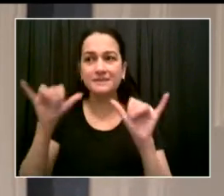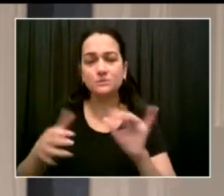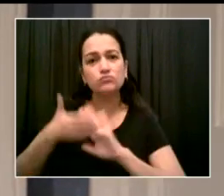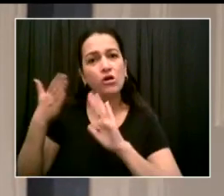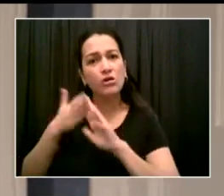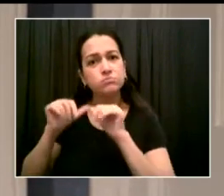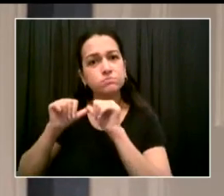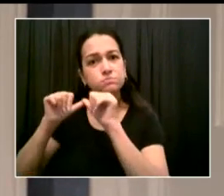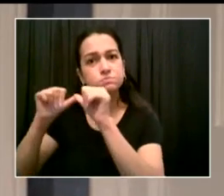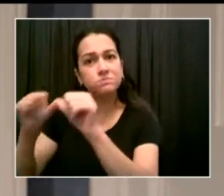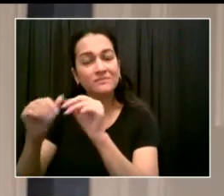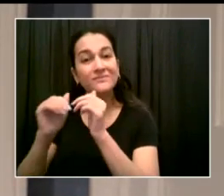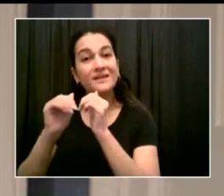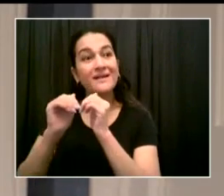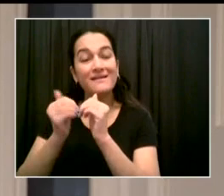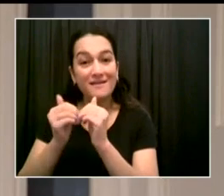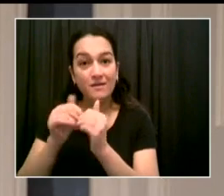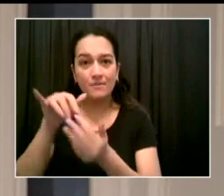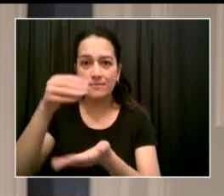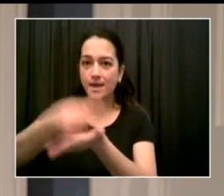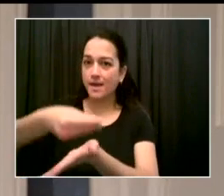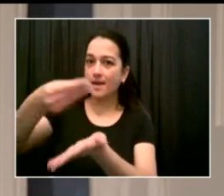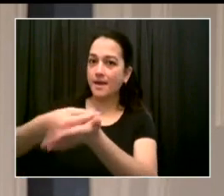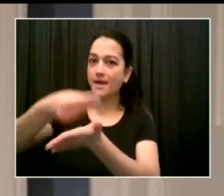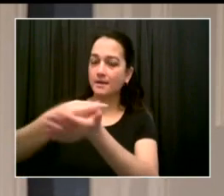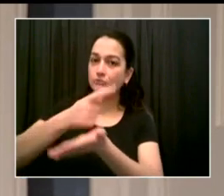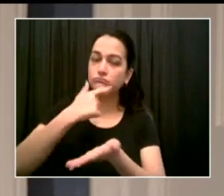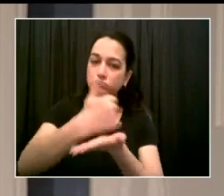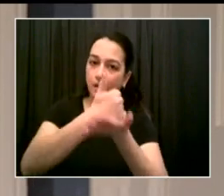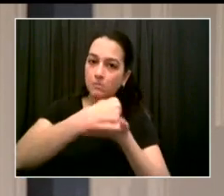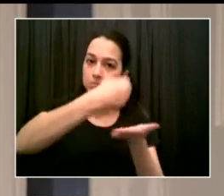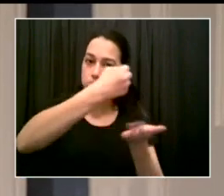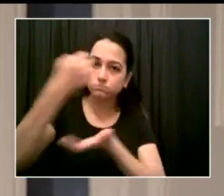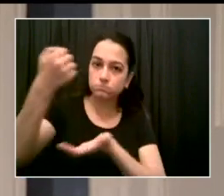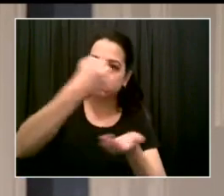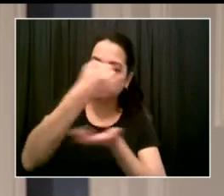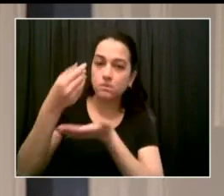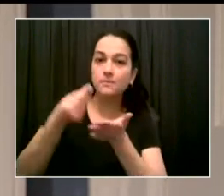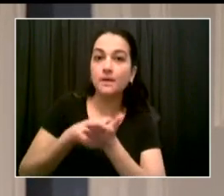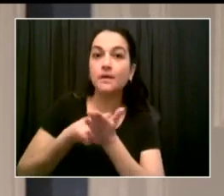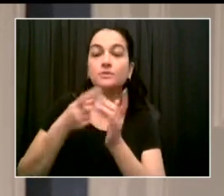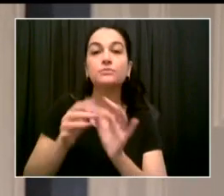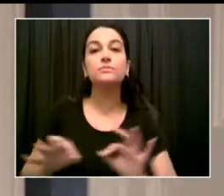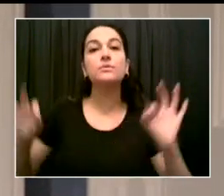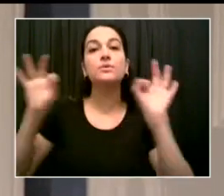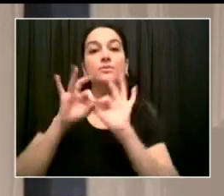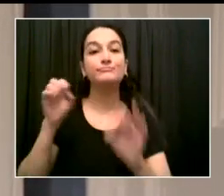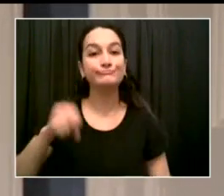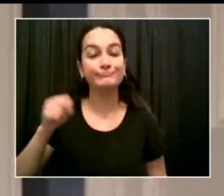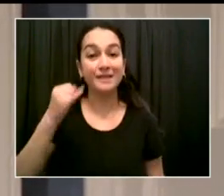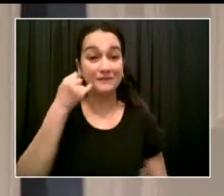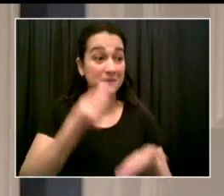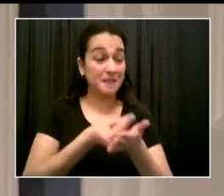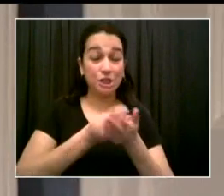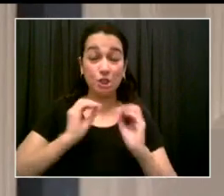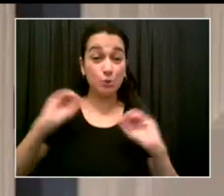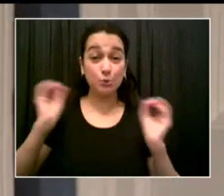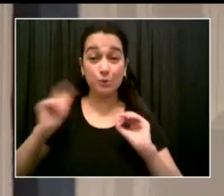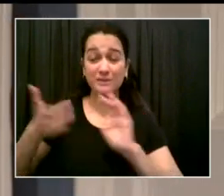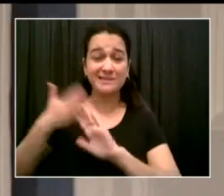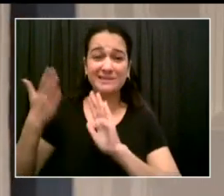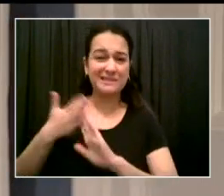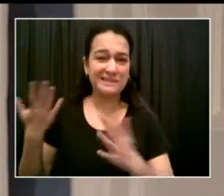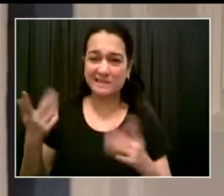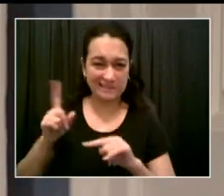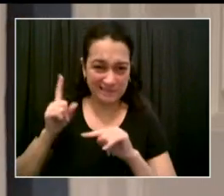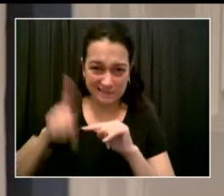COVID has shown how well an investment that was. And we saved lives. At the height of the epidemic,